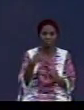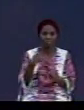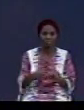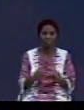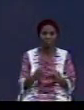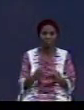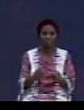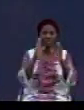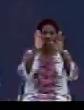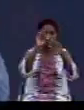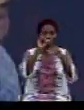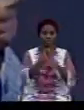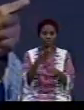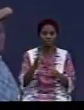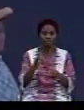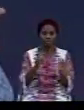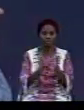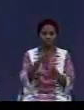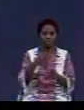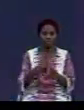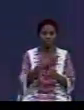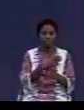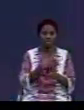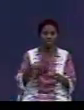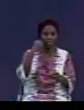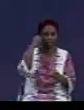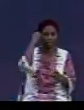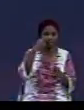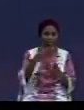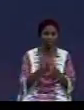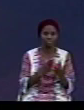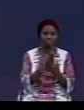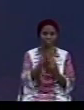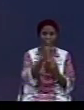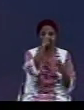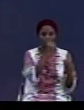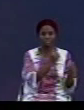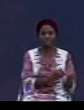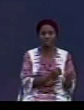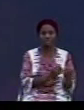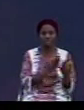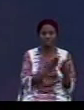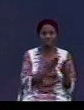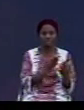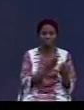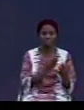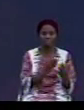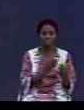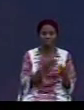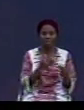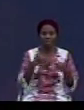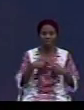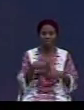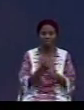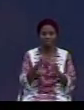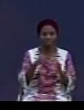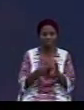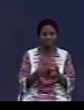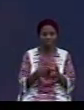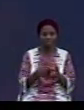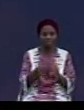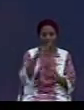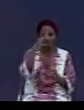of that name. And his name, through faith in his name, has made this